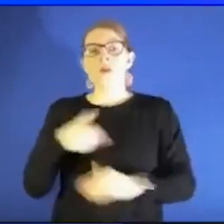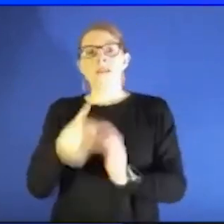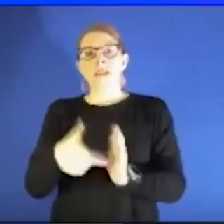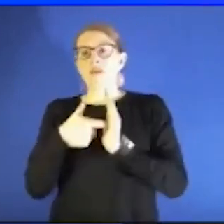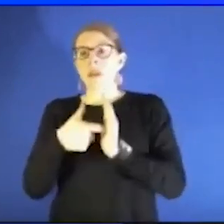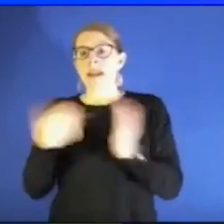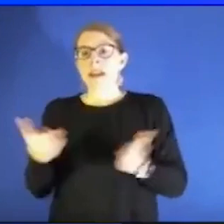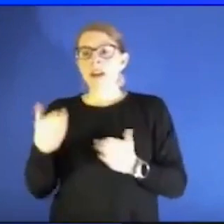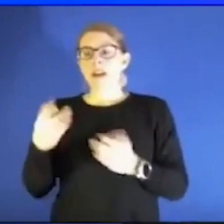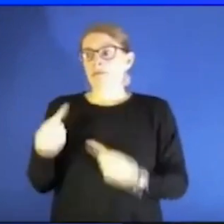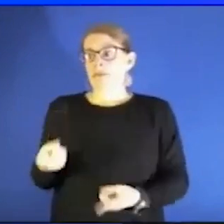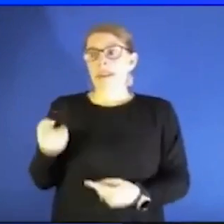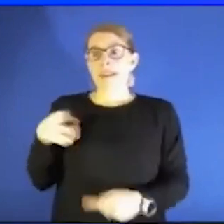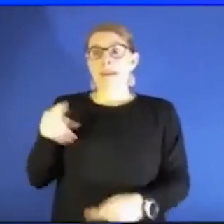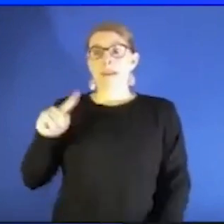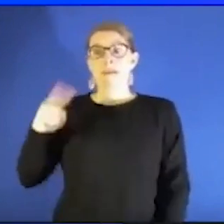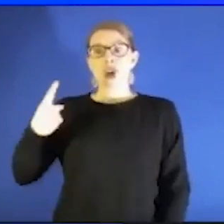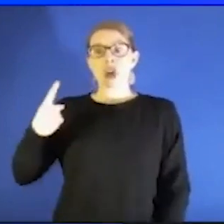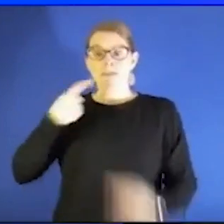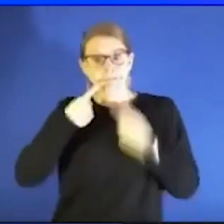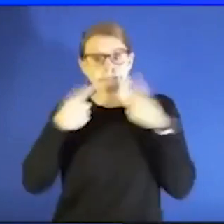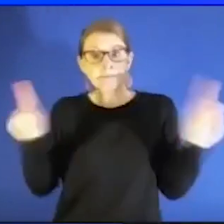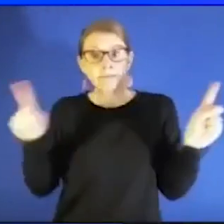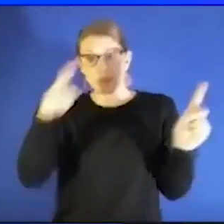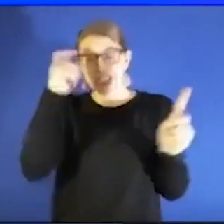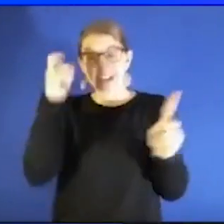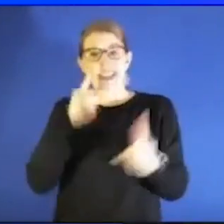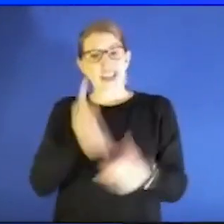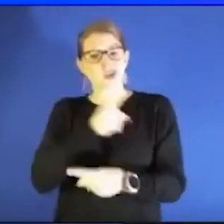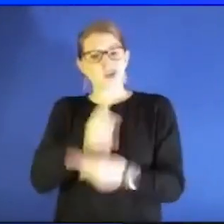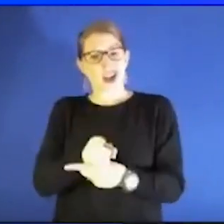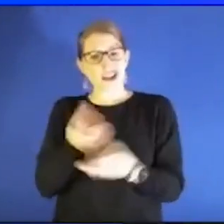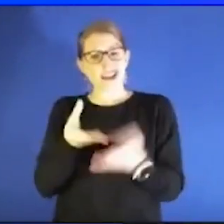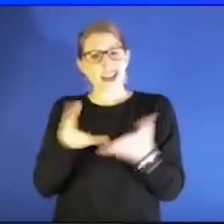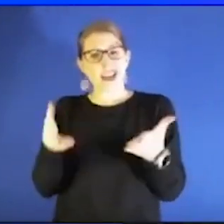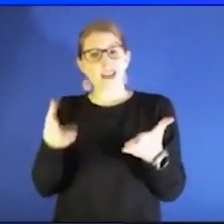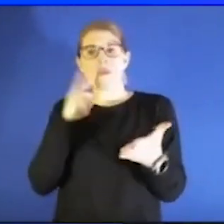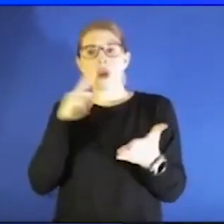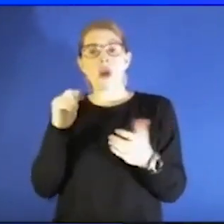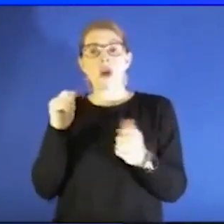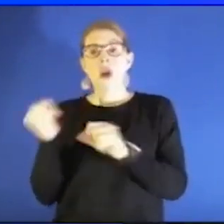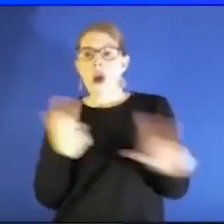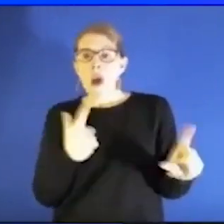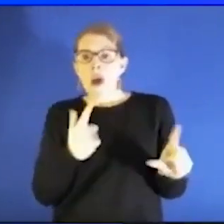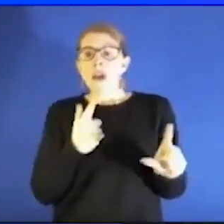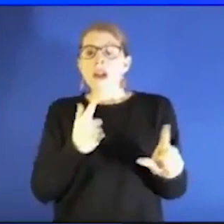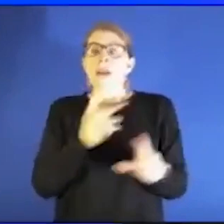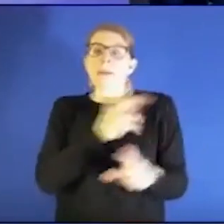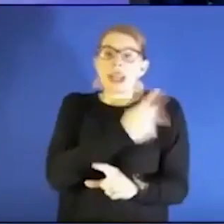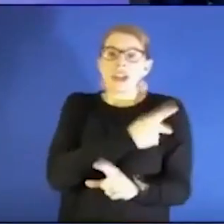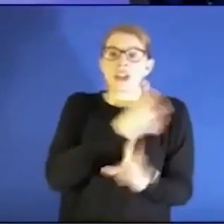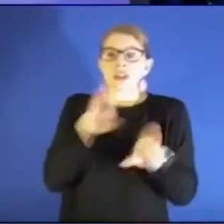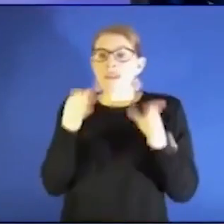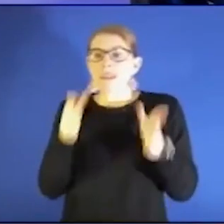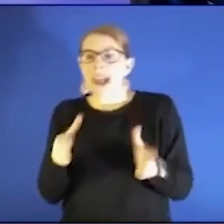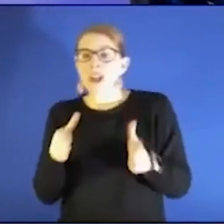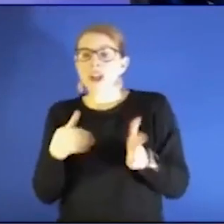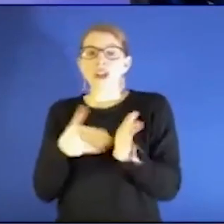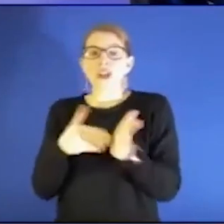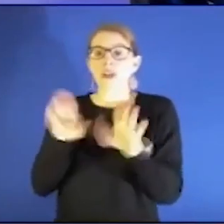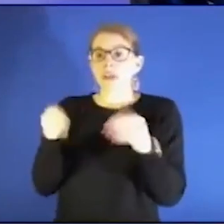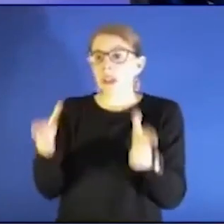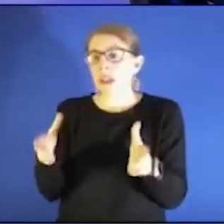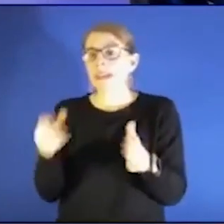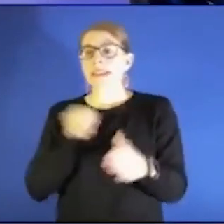1st is when we announced it, because we think it's the right thing to do for our employees, providers, and patients, and to keep everybody safe. Amanda, your response to that?